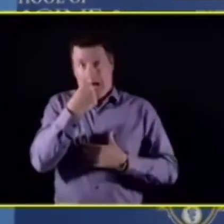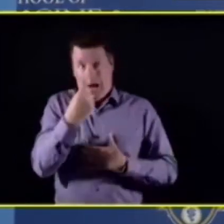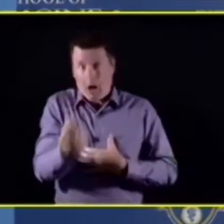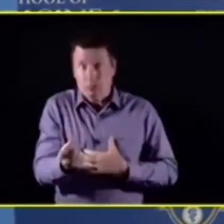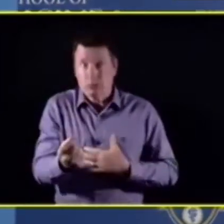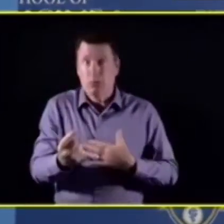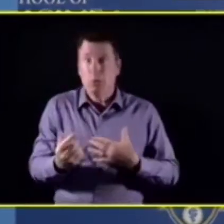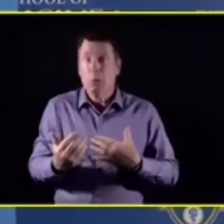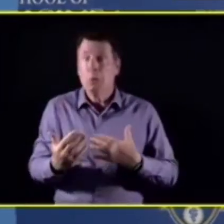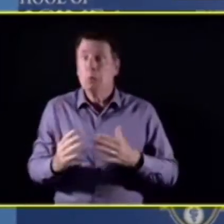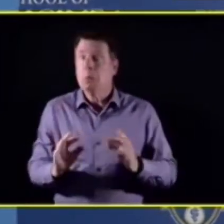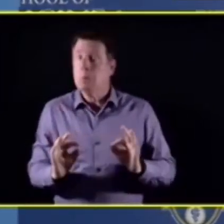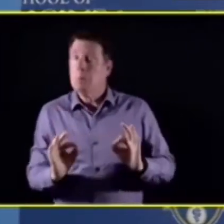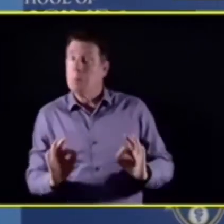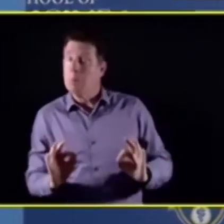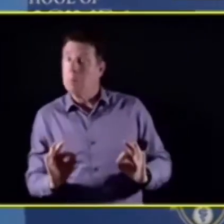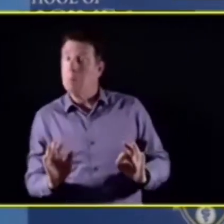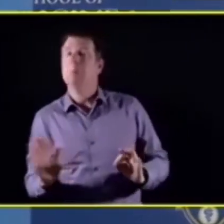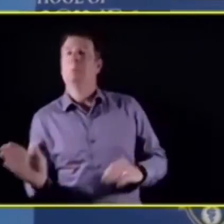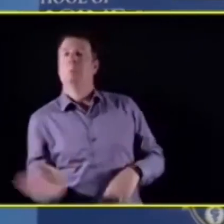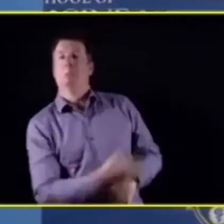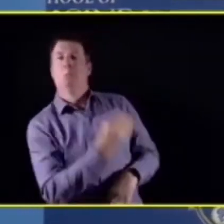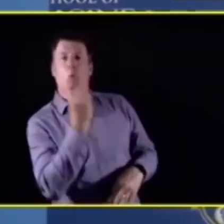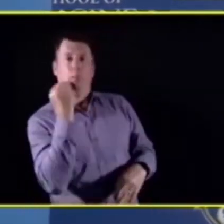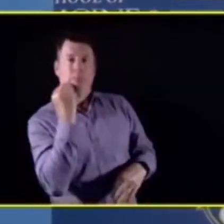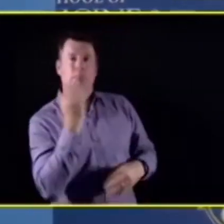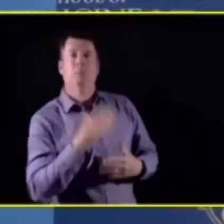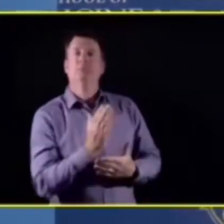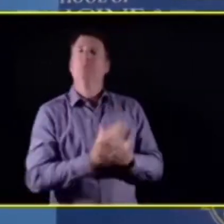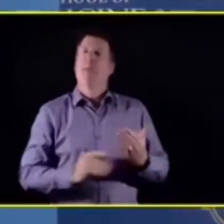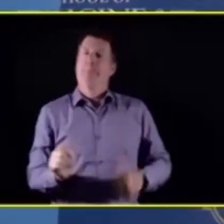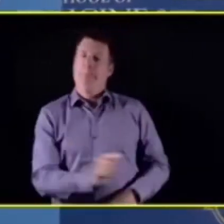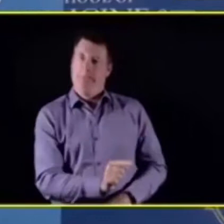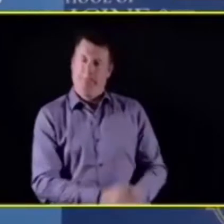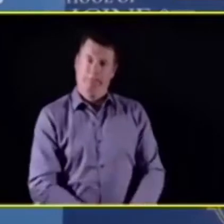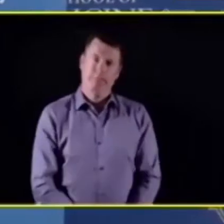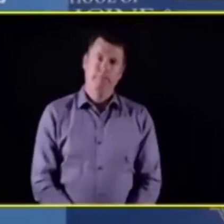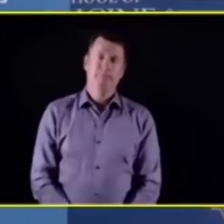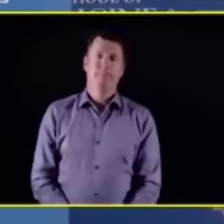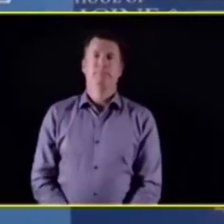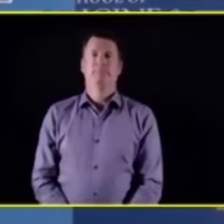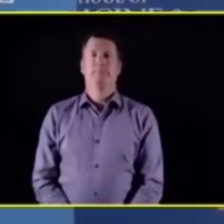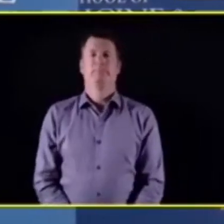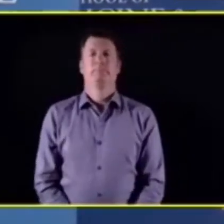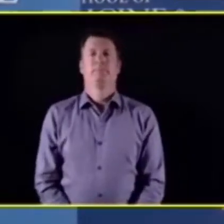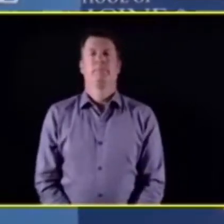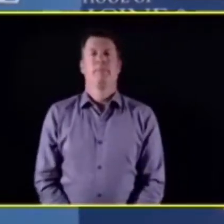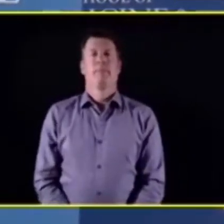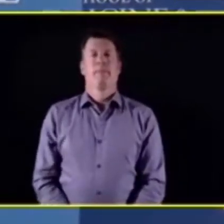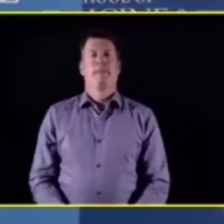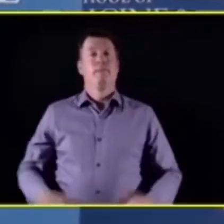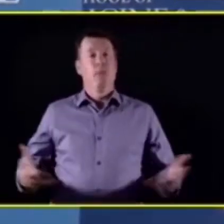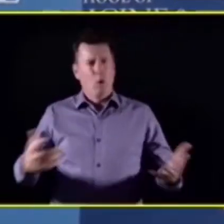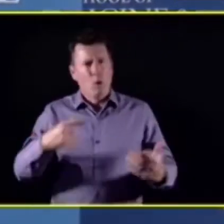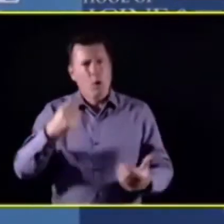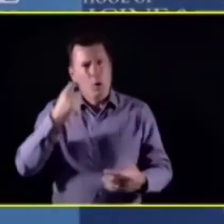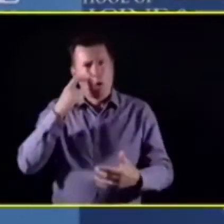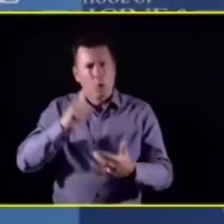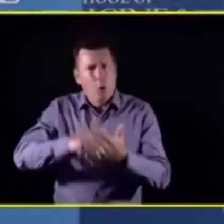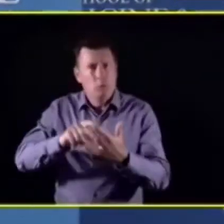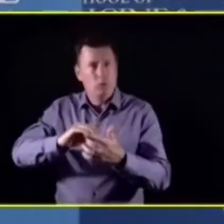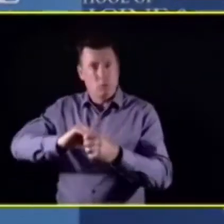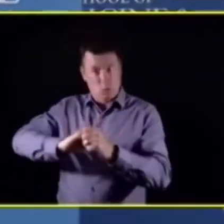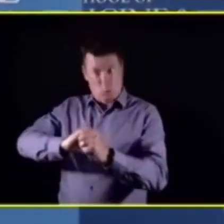we have seen and has been described previously, but clearly much more so now with COVID, is something called